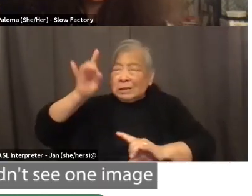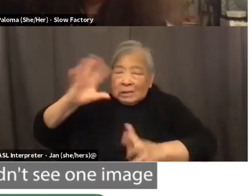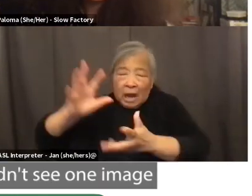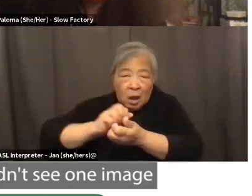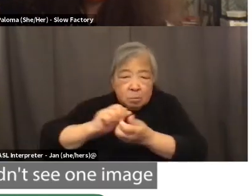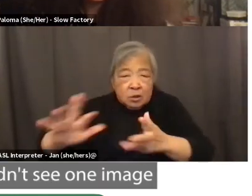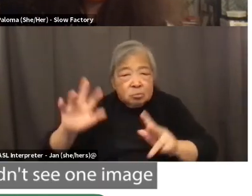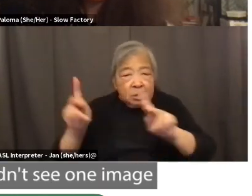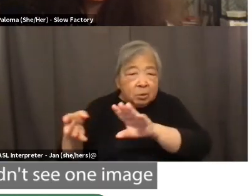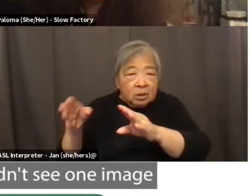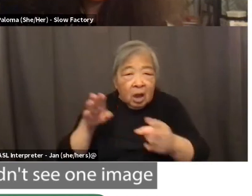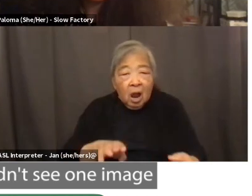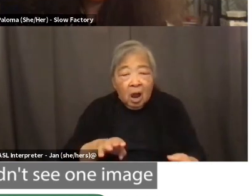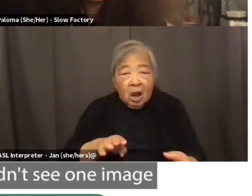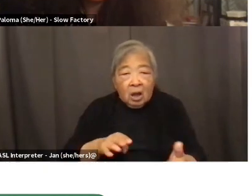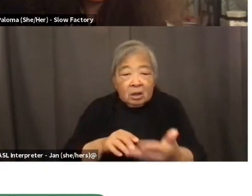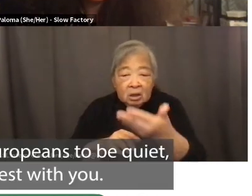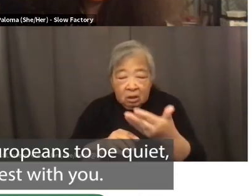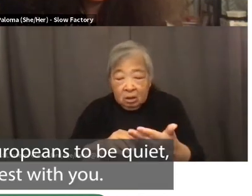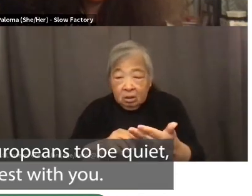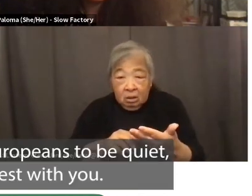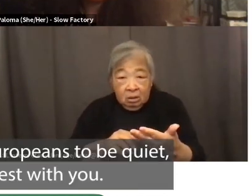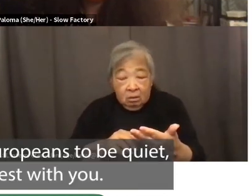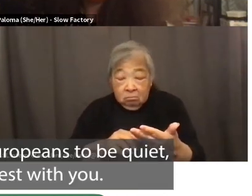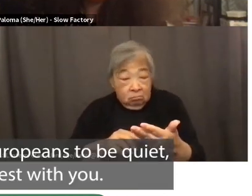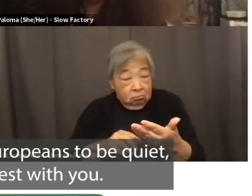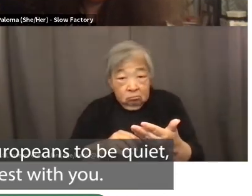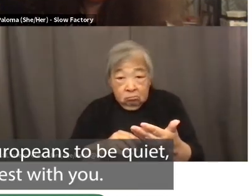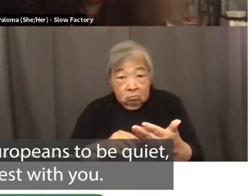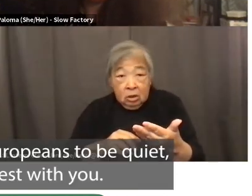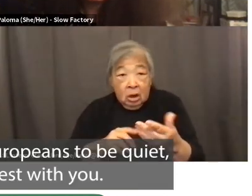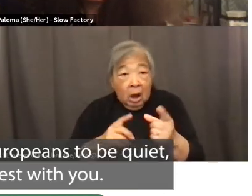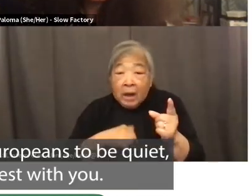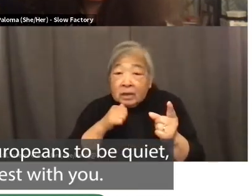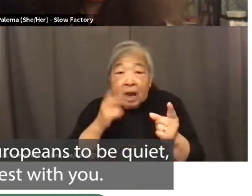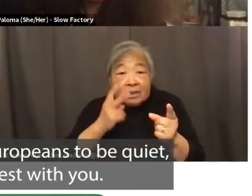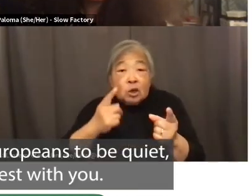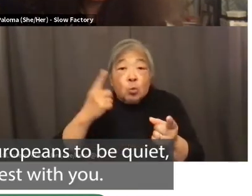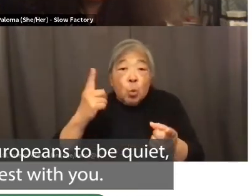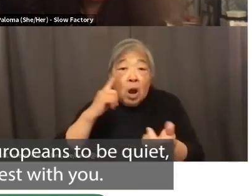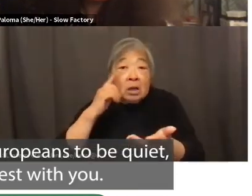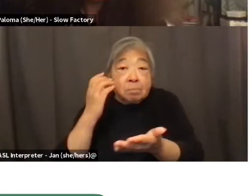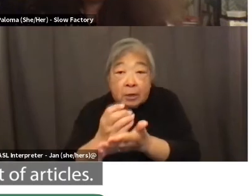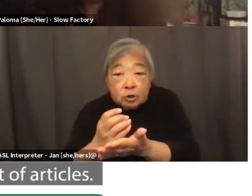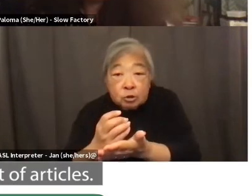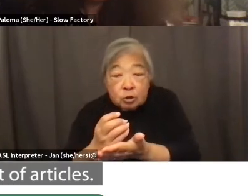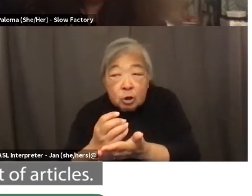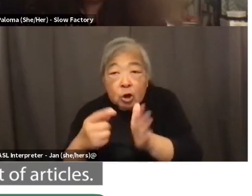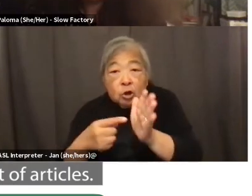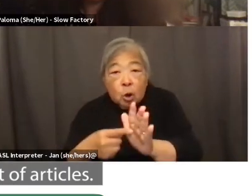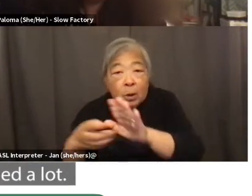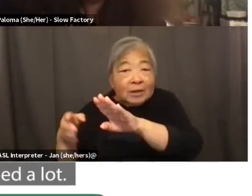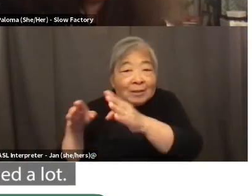died. I didn't see one image of any like dead Europeans, to be honest with you. I saw a